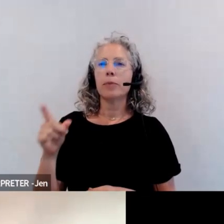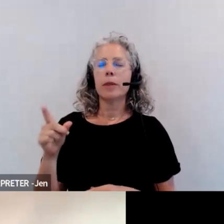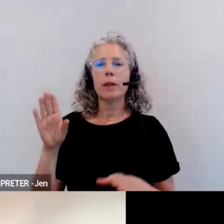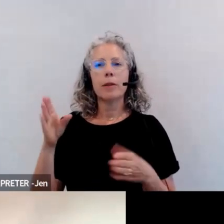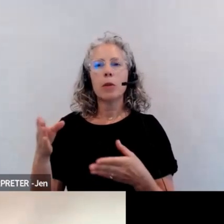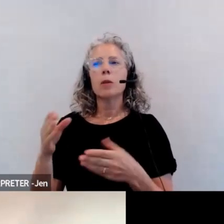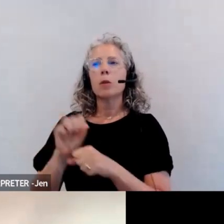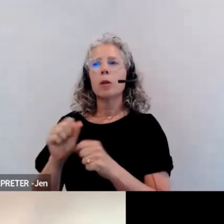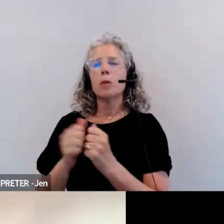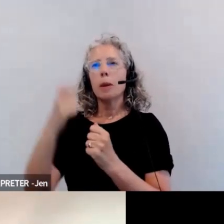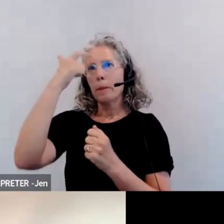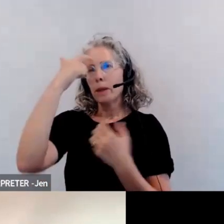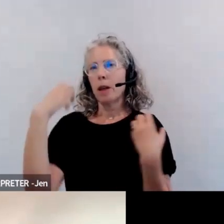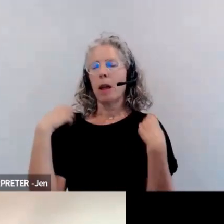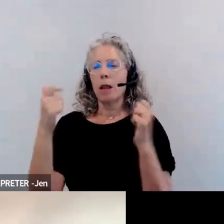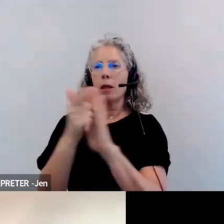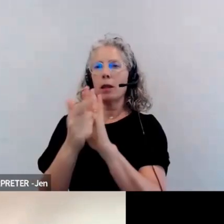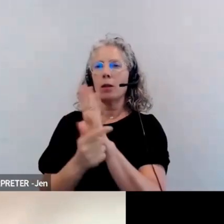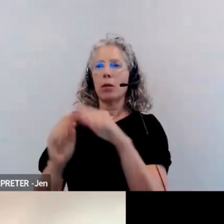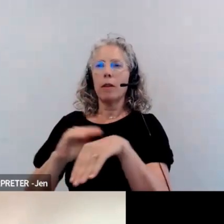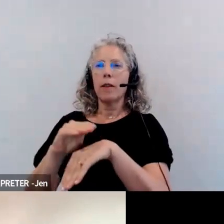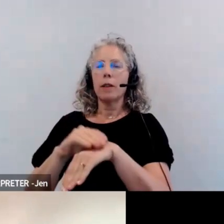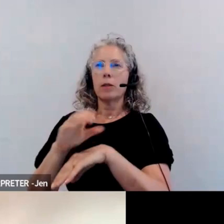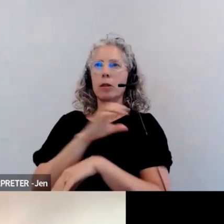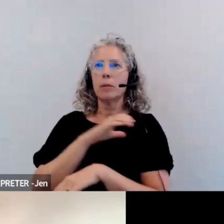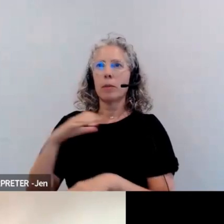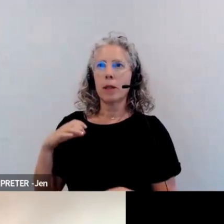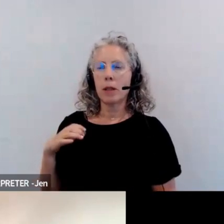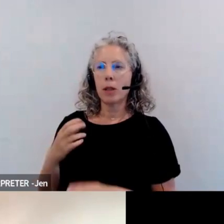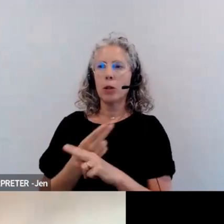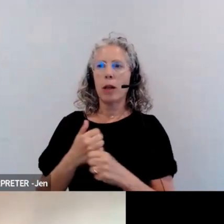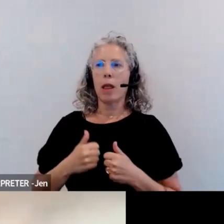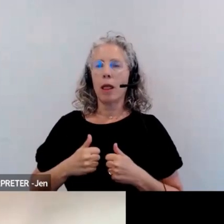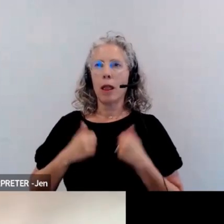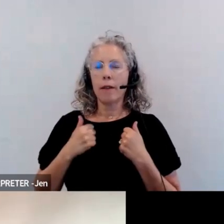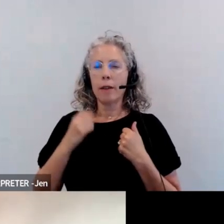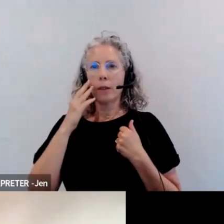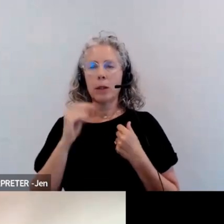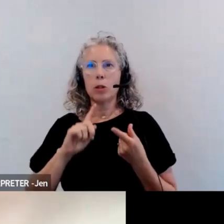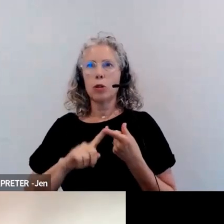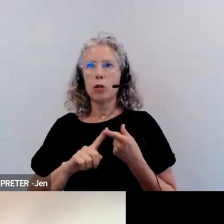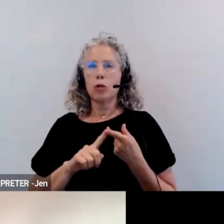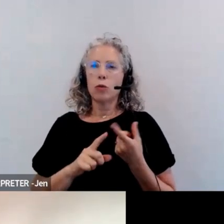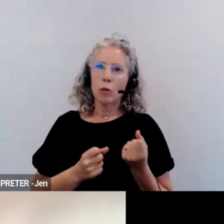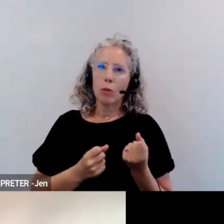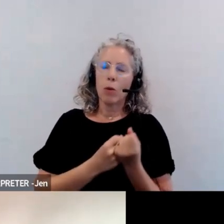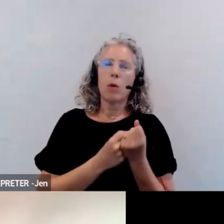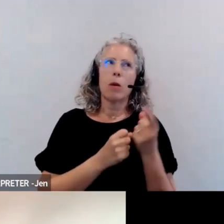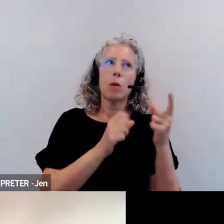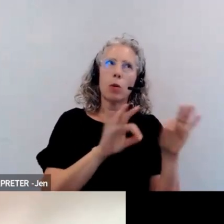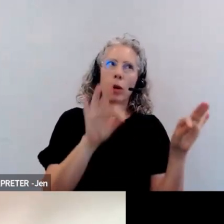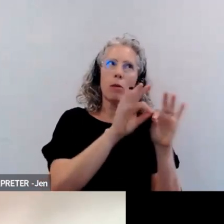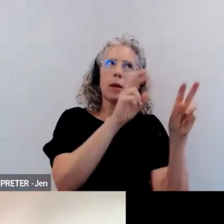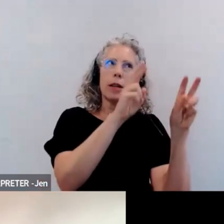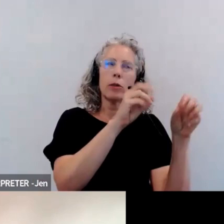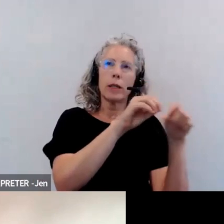working with the Mental Health Legal Advisors Committee, using lived experience to leverage critical issues in the state legislature related